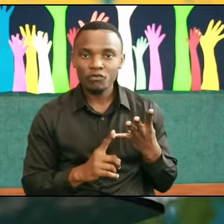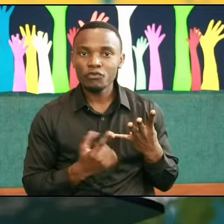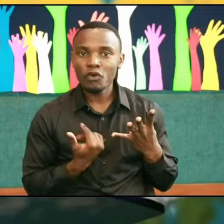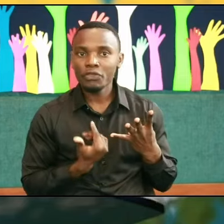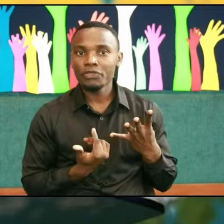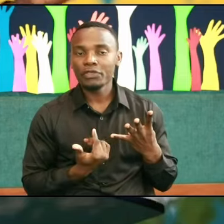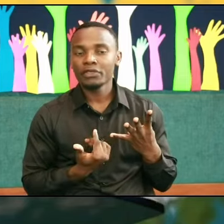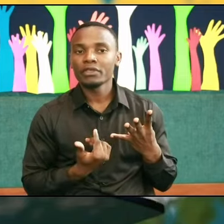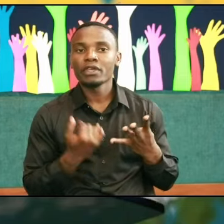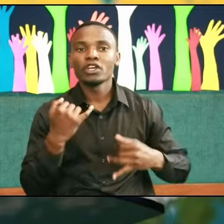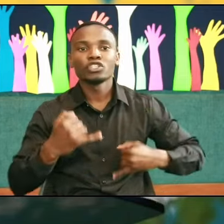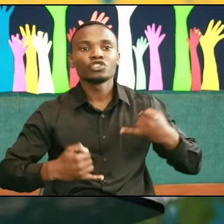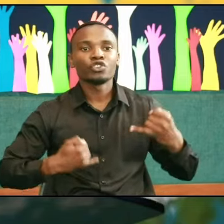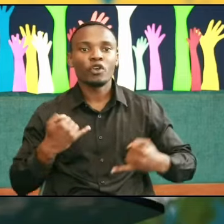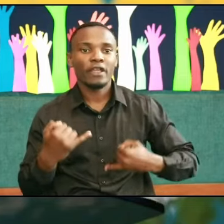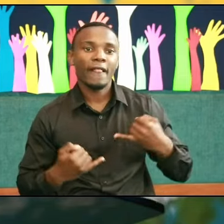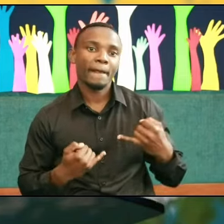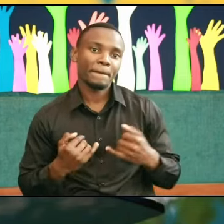word, joy.